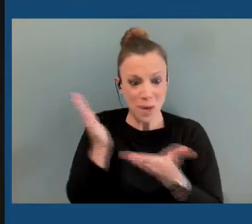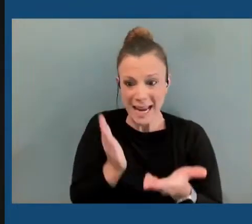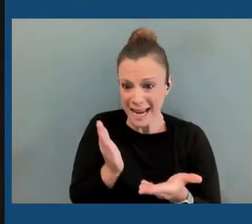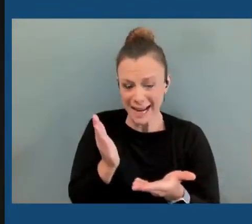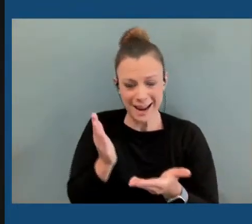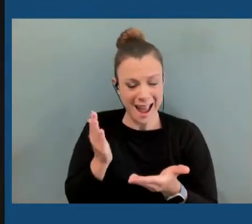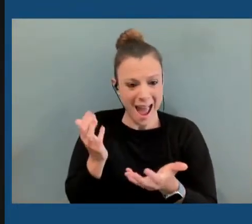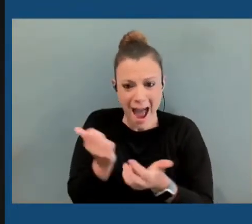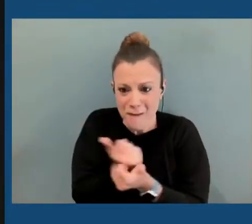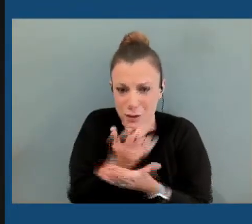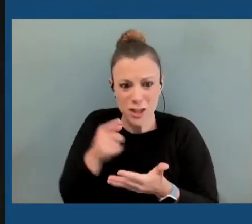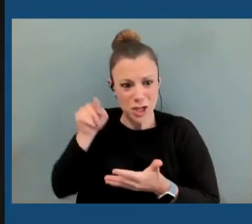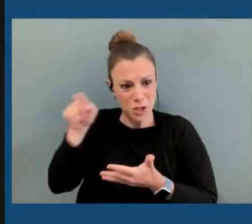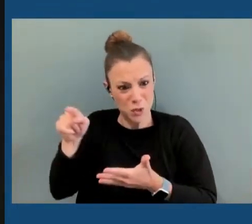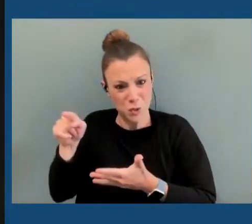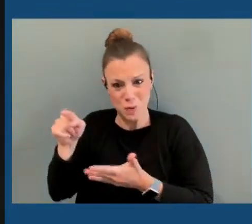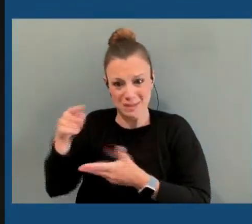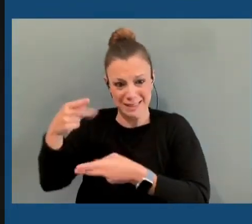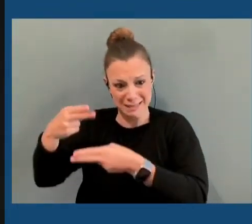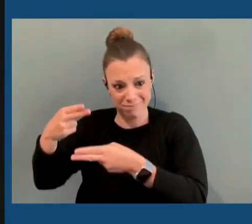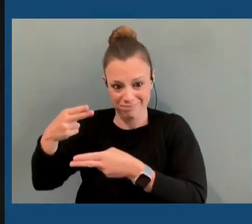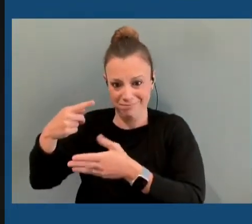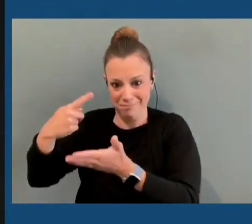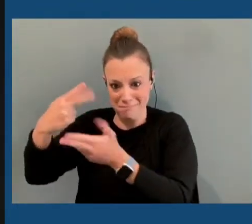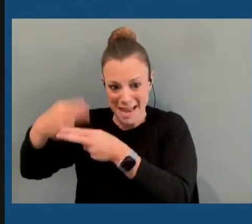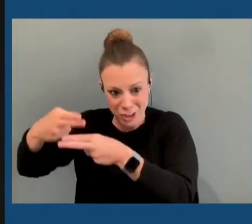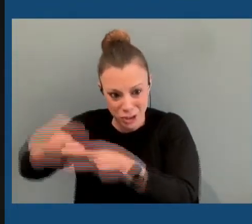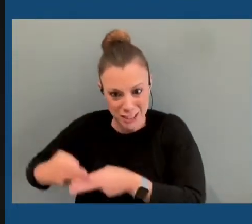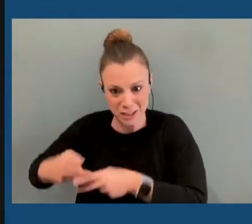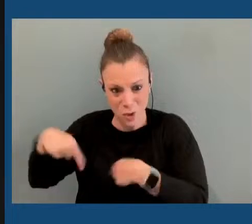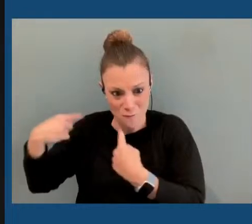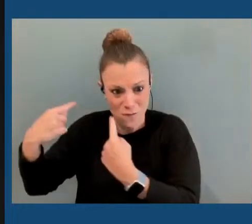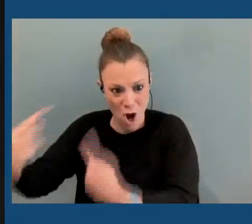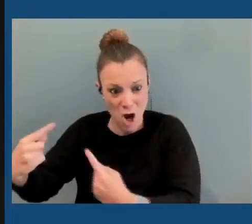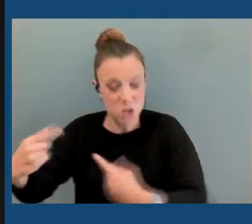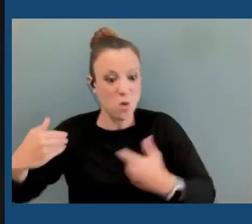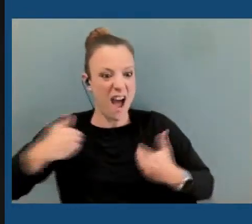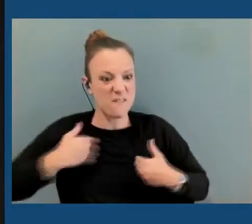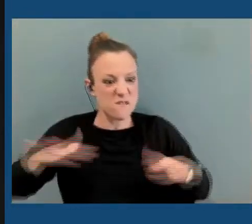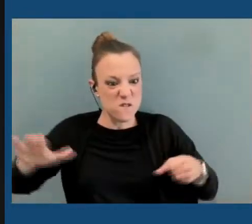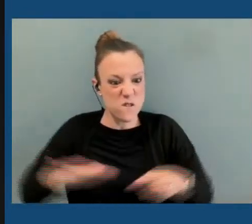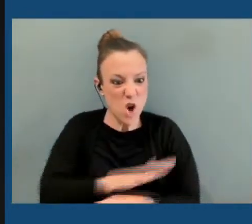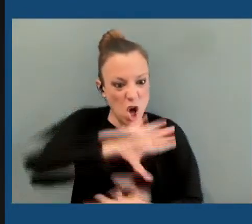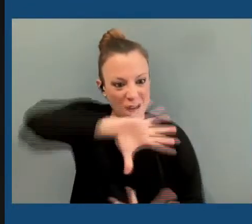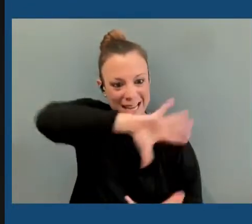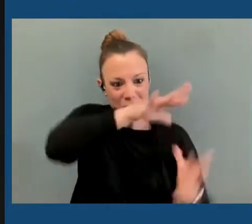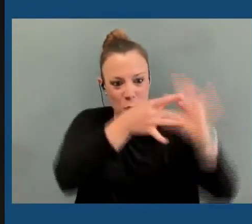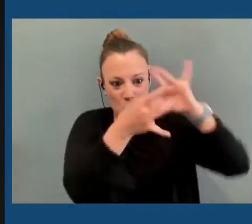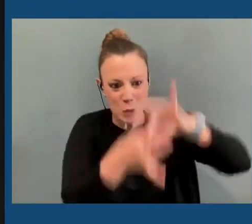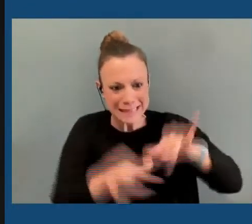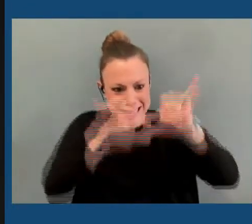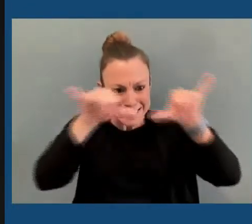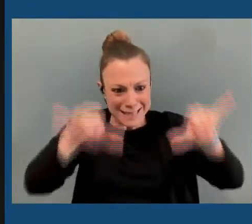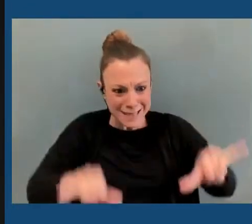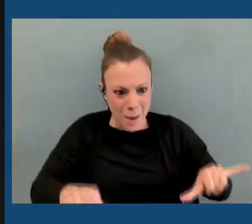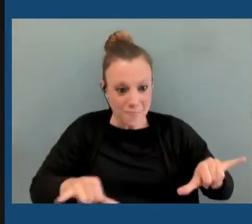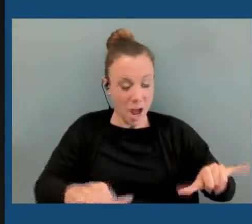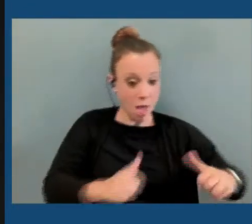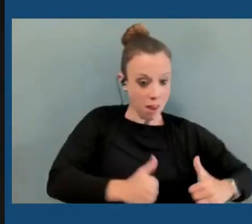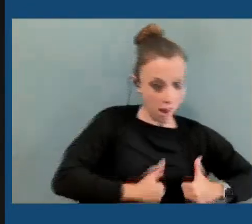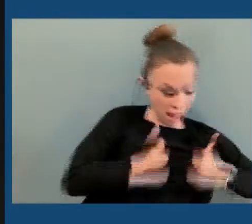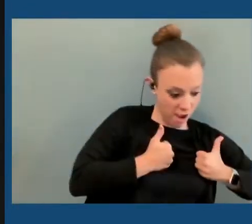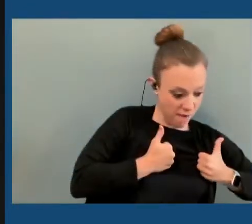a full ecosystem for this project. The live, work,